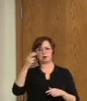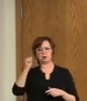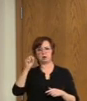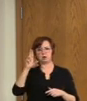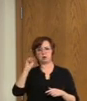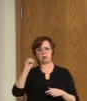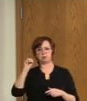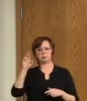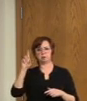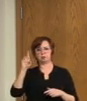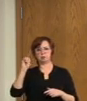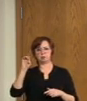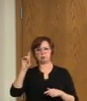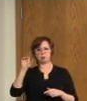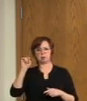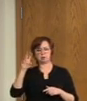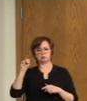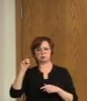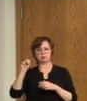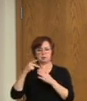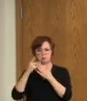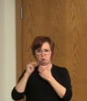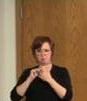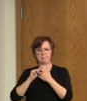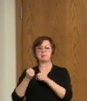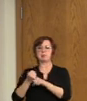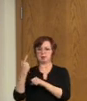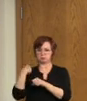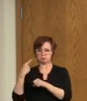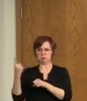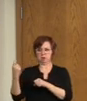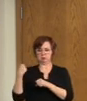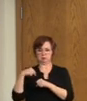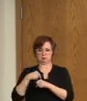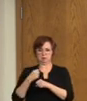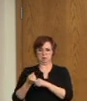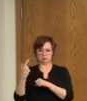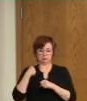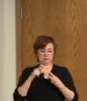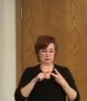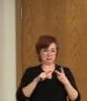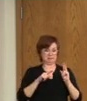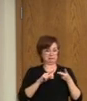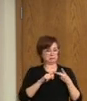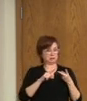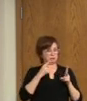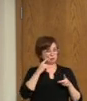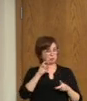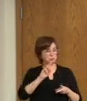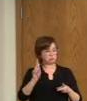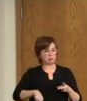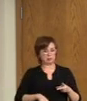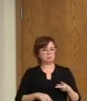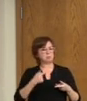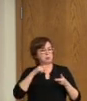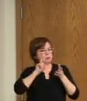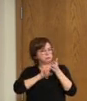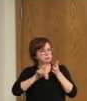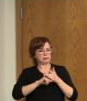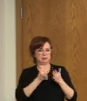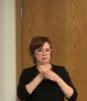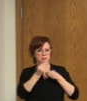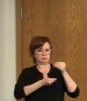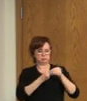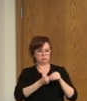year. This is something that we'll be looking at through the budgetary process to see what we need to be able to implement as far as harm